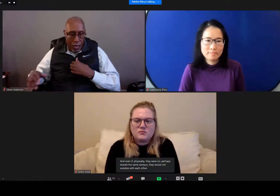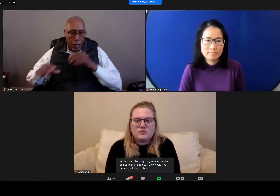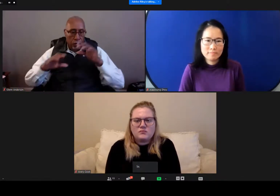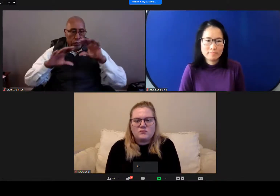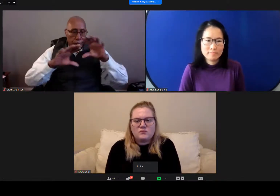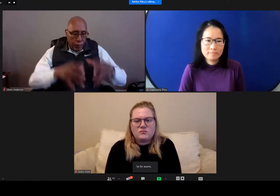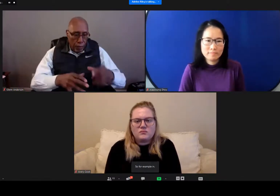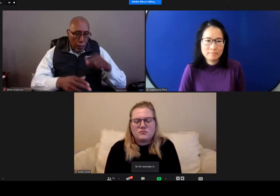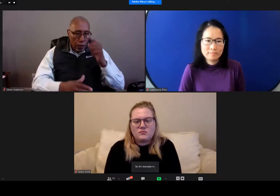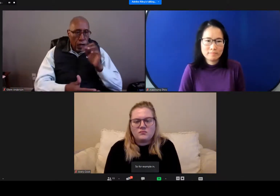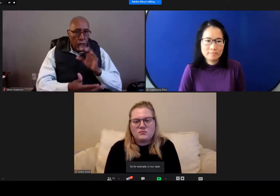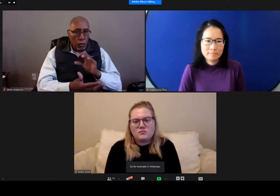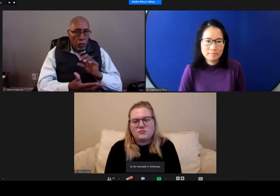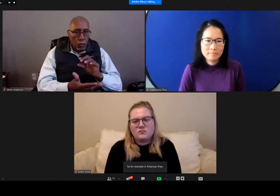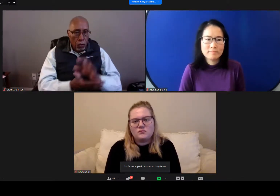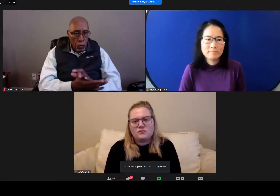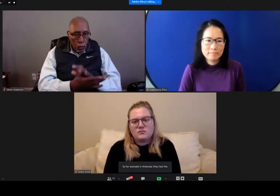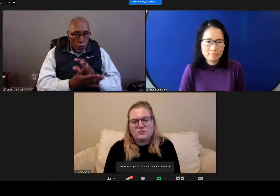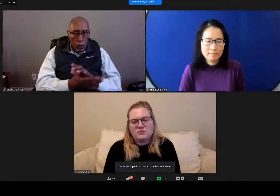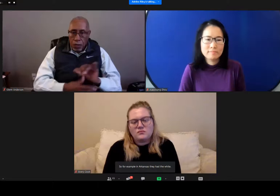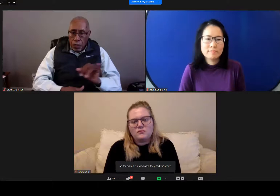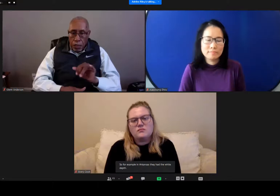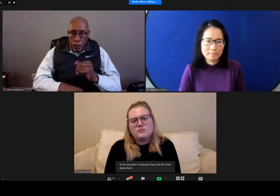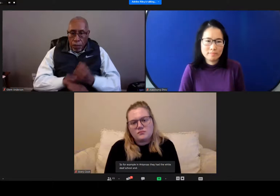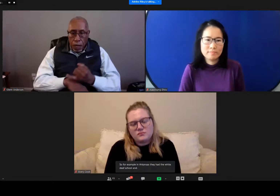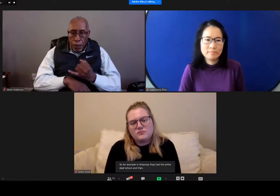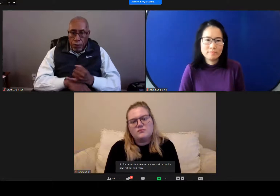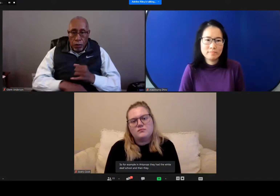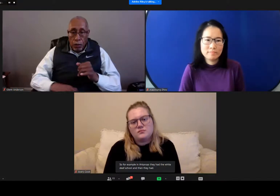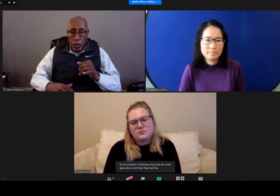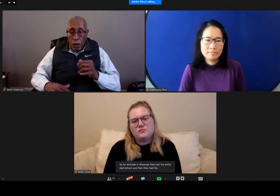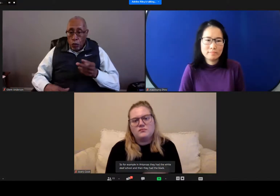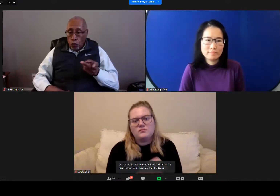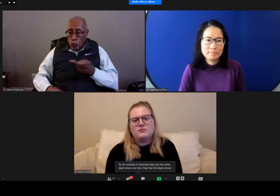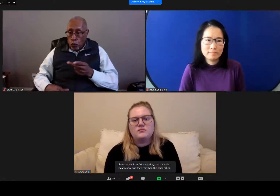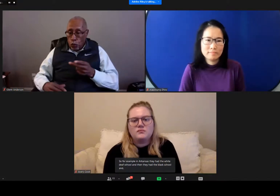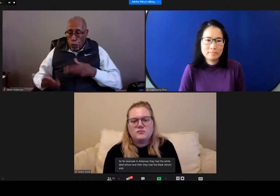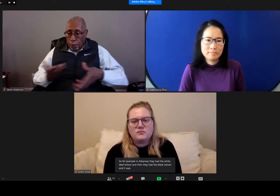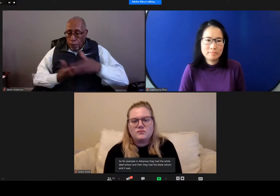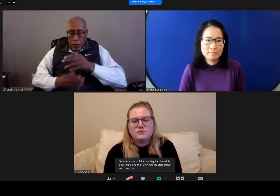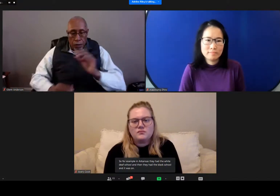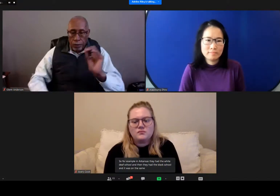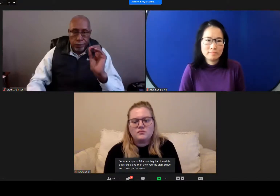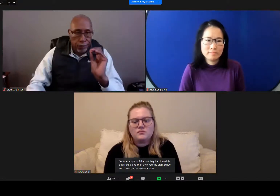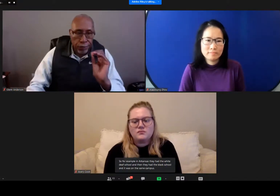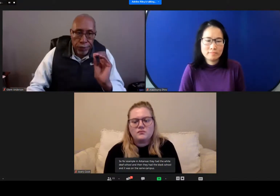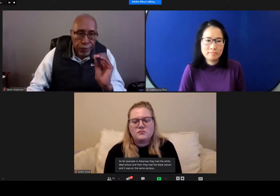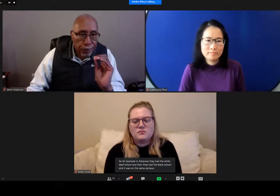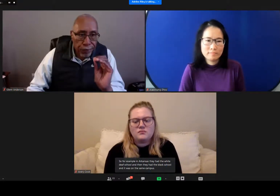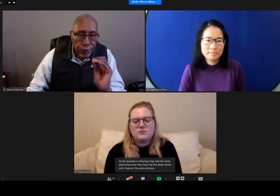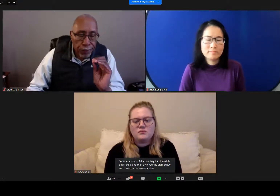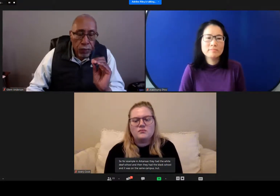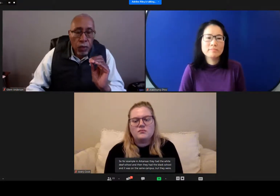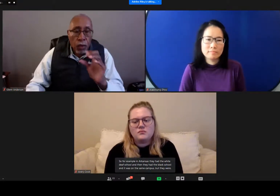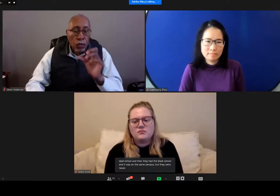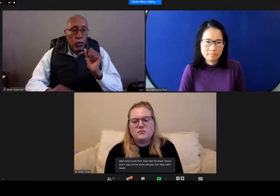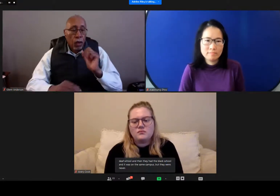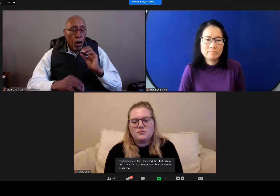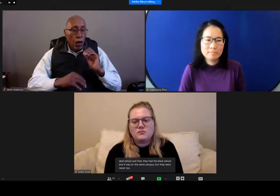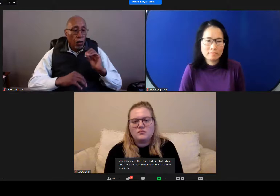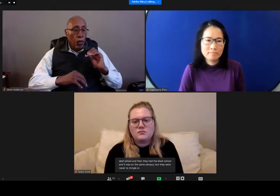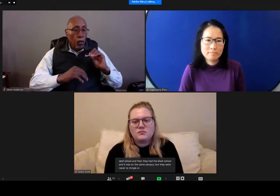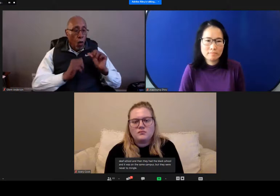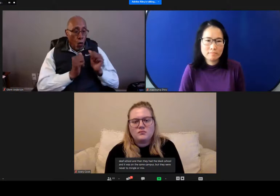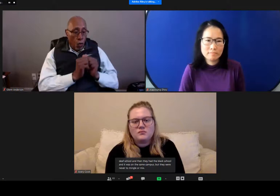So for example, in Arkansas, they had the white deaf school and then they had the Black school, and it was on the same campus, but they were never to mingle